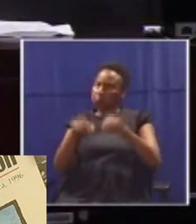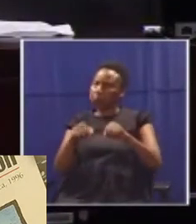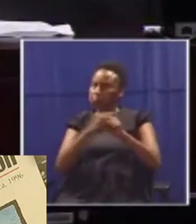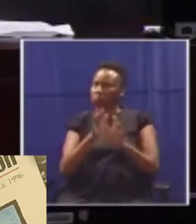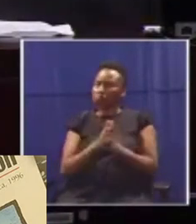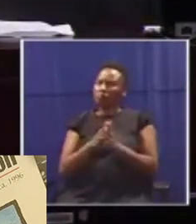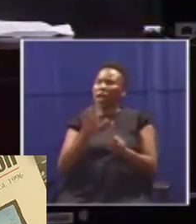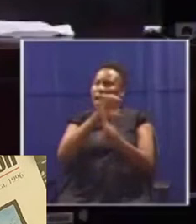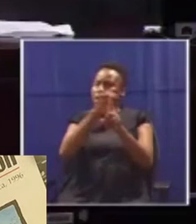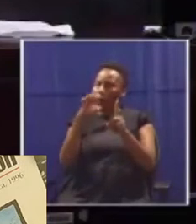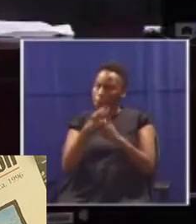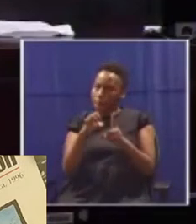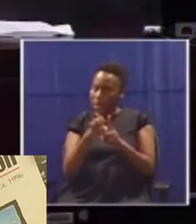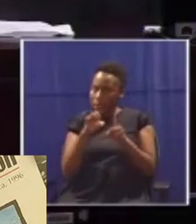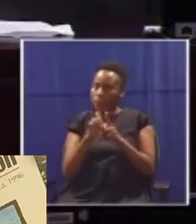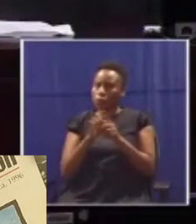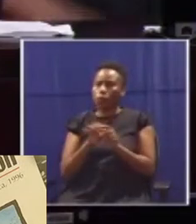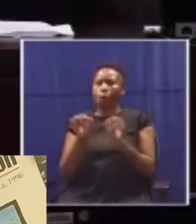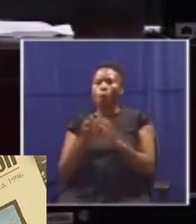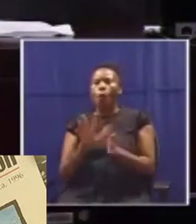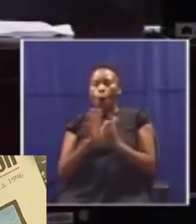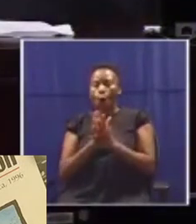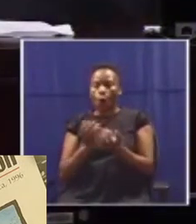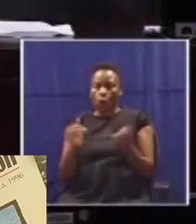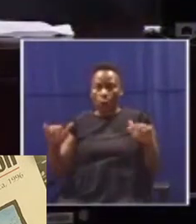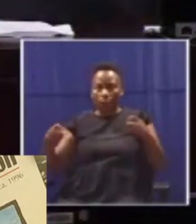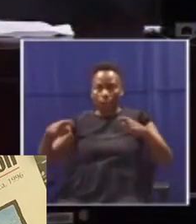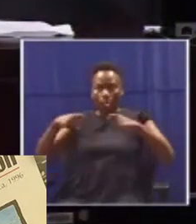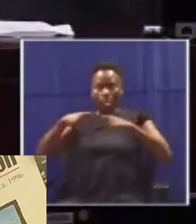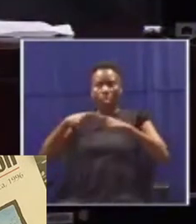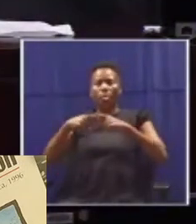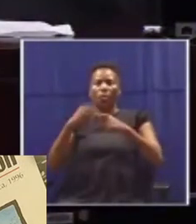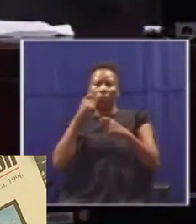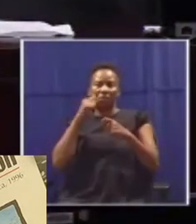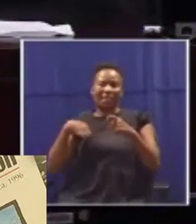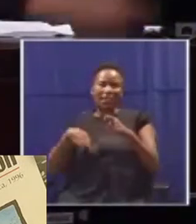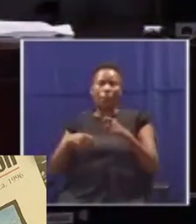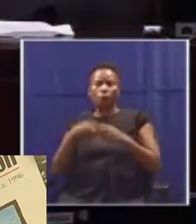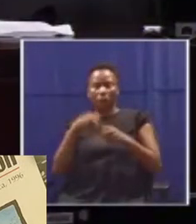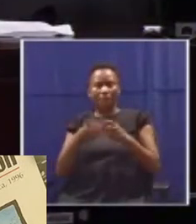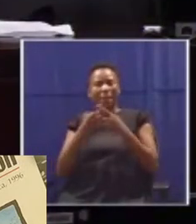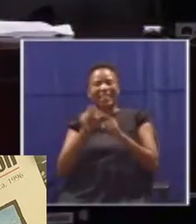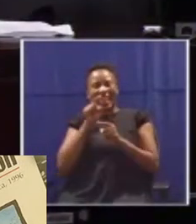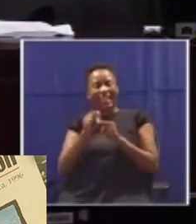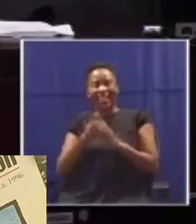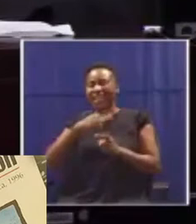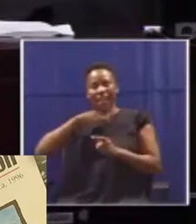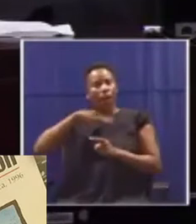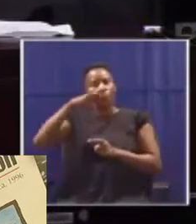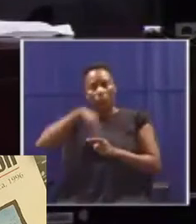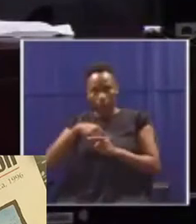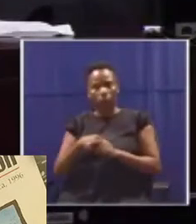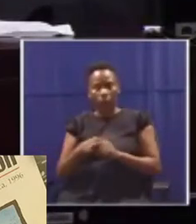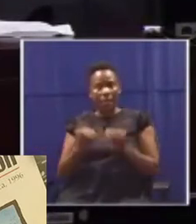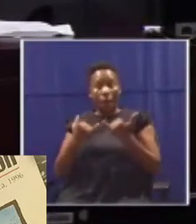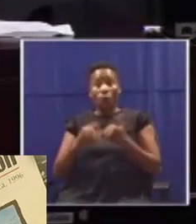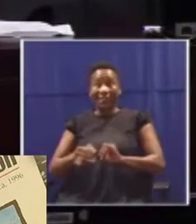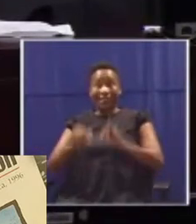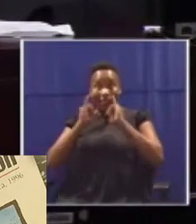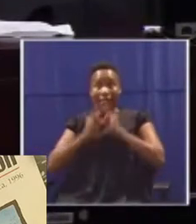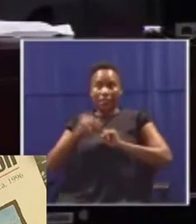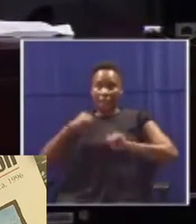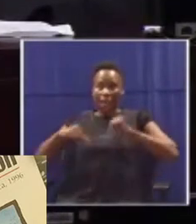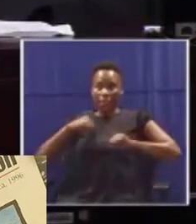to close the gender gap in South Africa and Africa, but it is no longer enough. Decisive action has to be